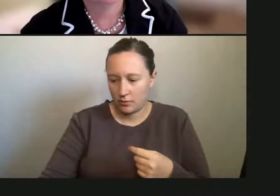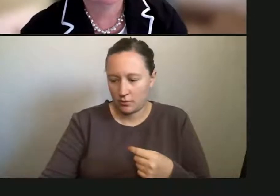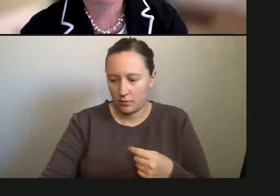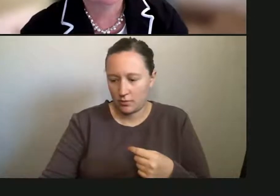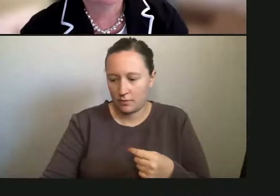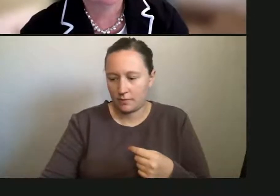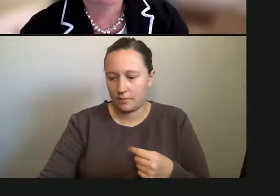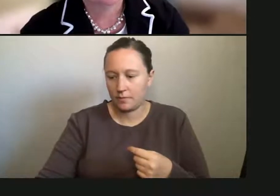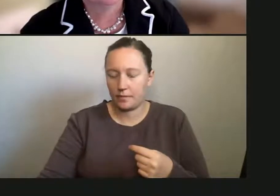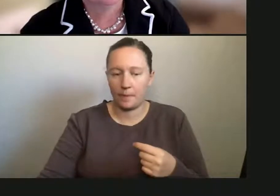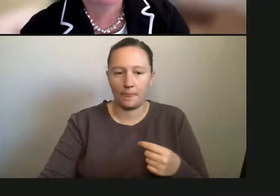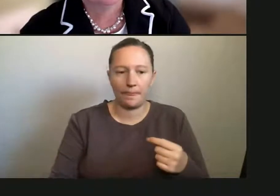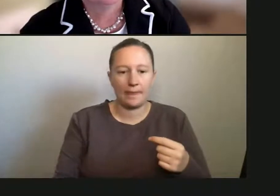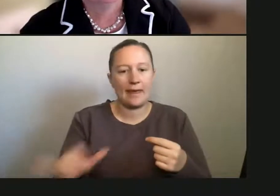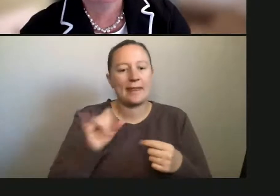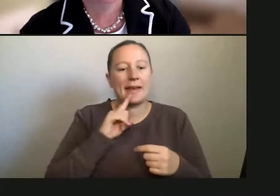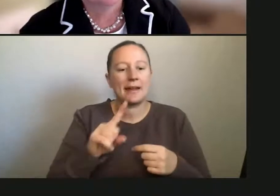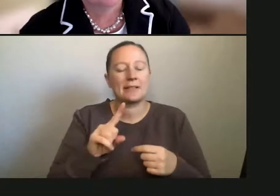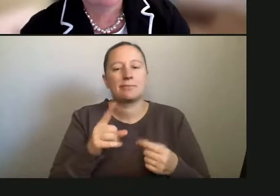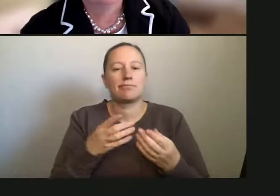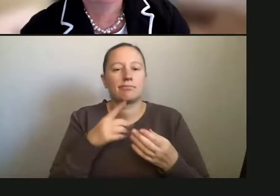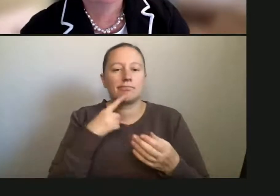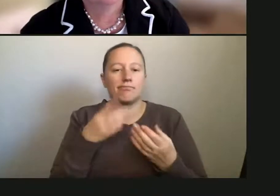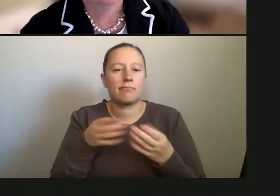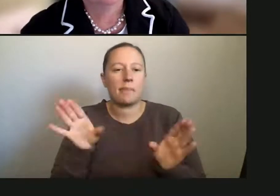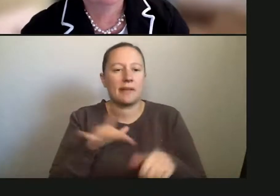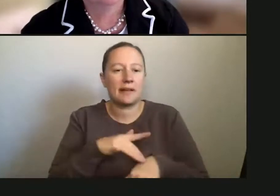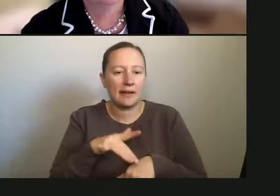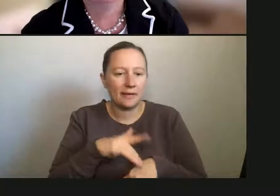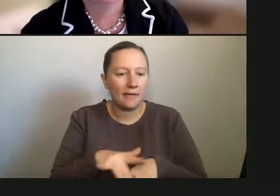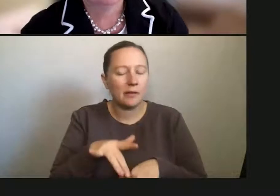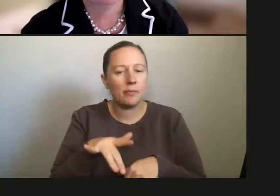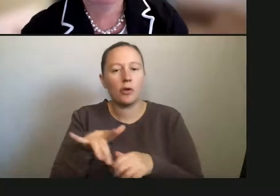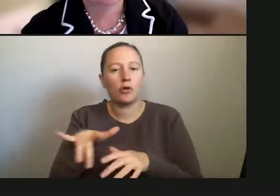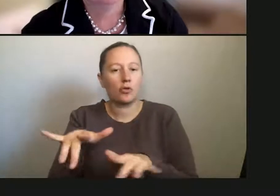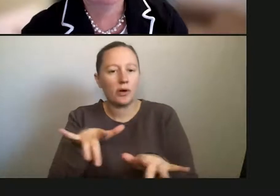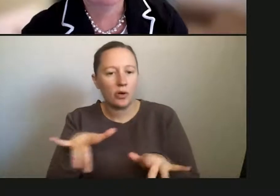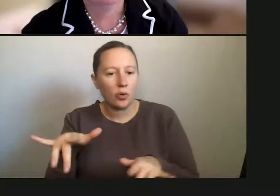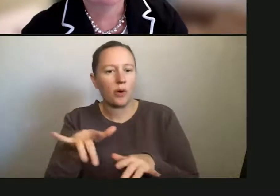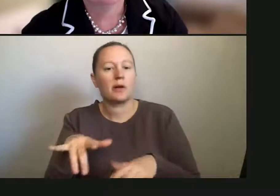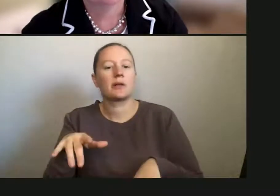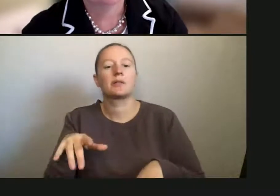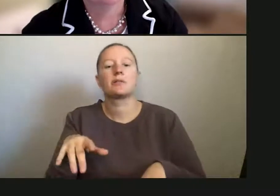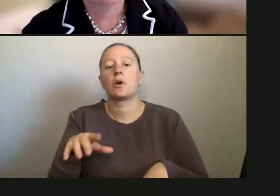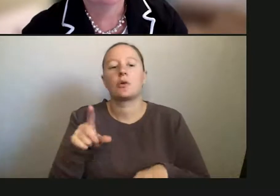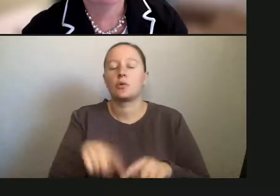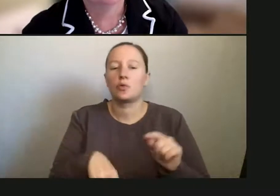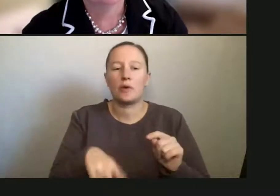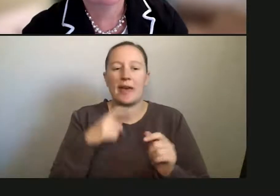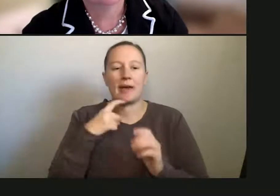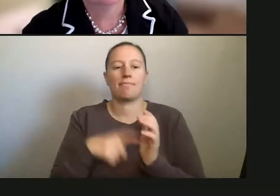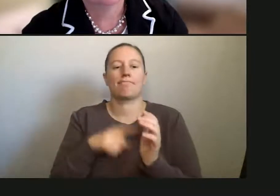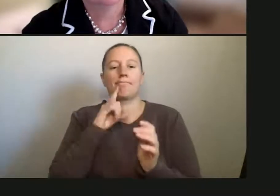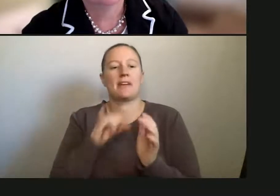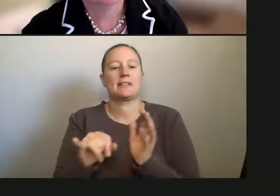data or specimens that are publicly available or recorded such that subjects cannot be identified, and that in limited cases they